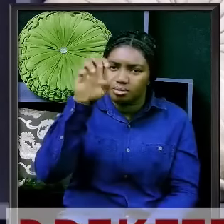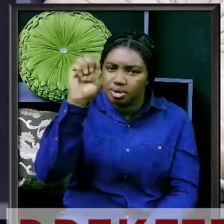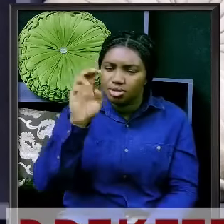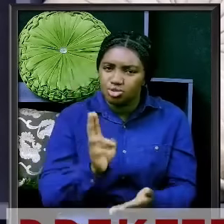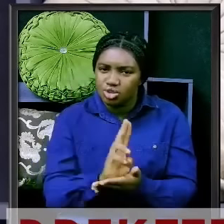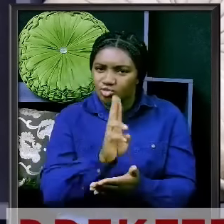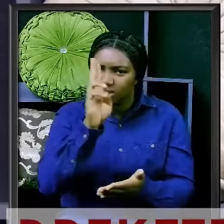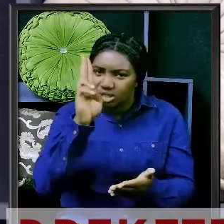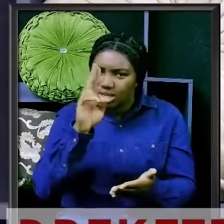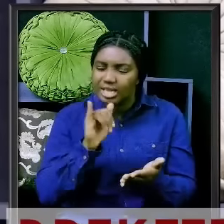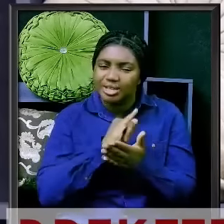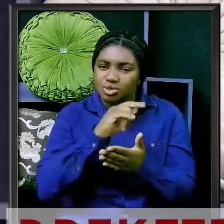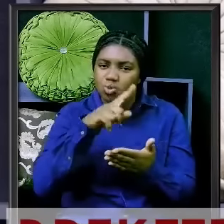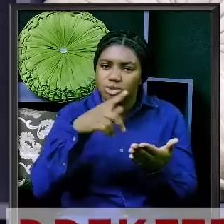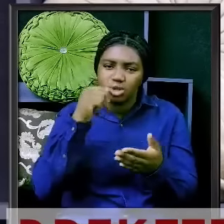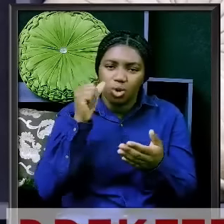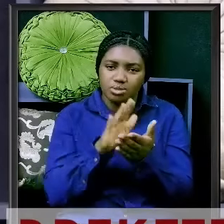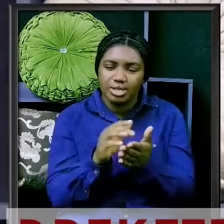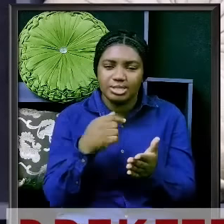Yes, that's okay.